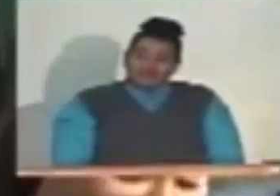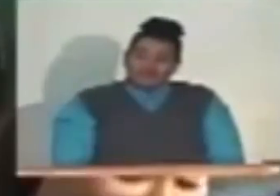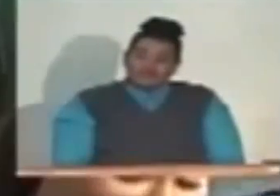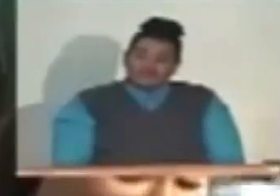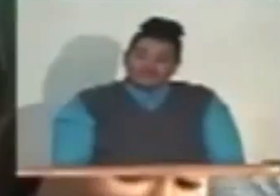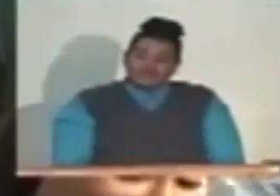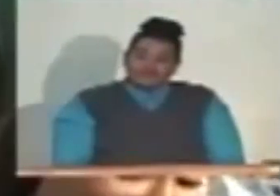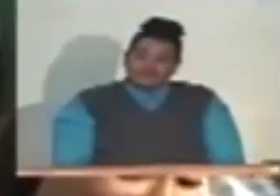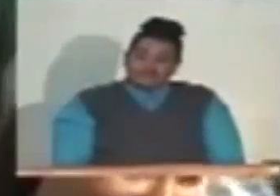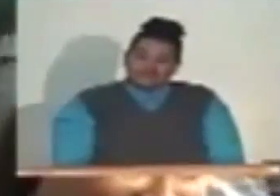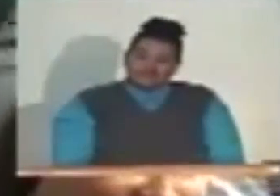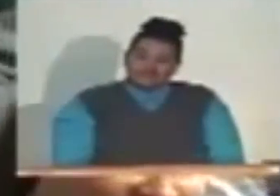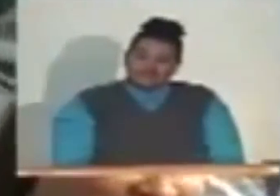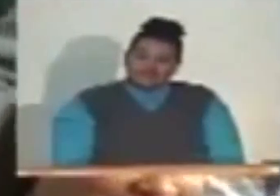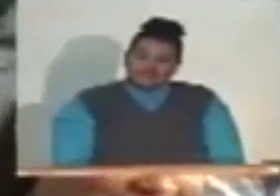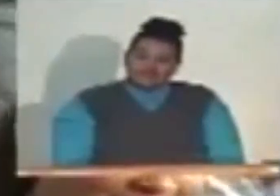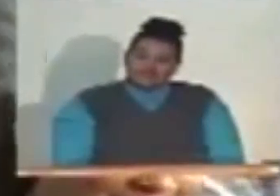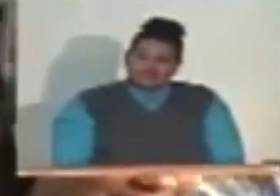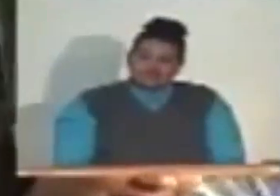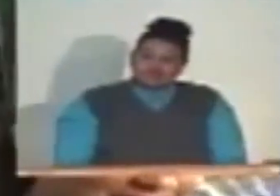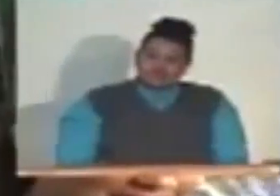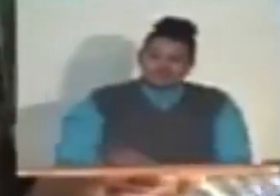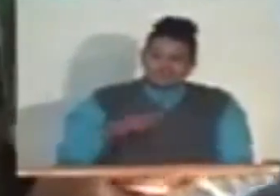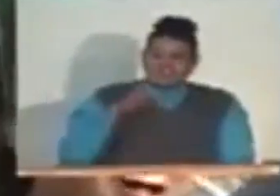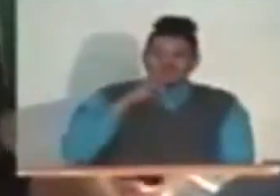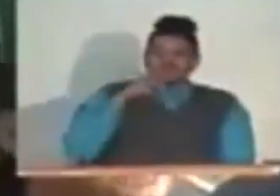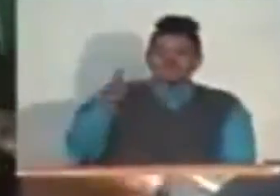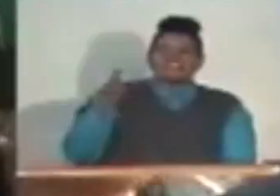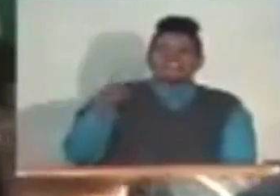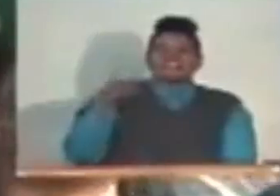It promised eucalyptus, but it was really castor oil in there.